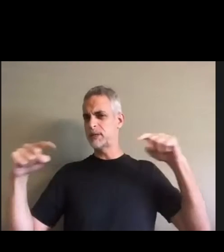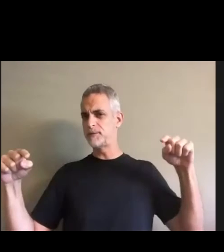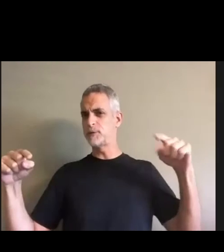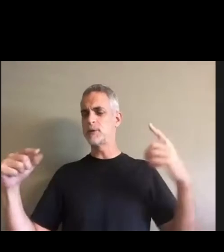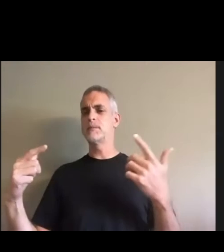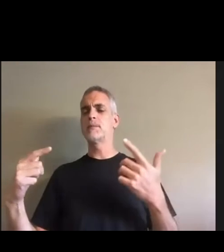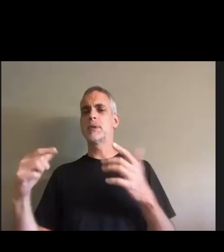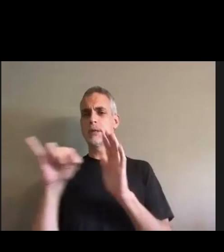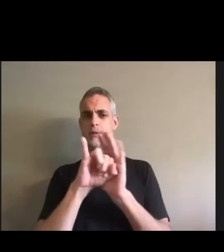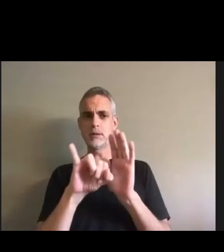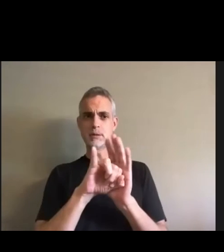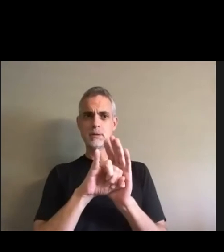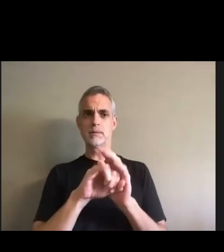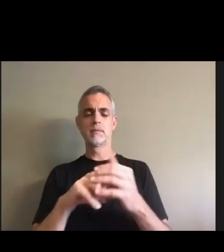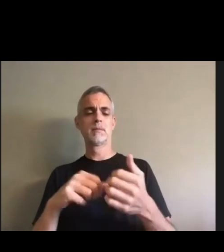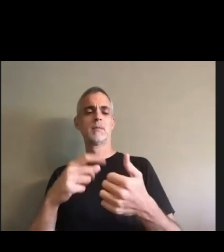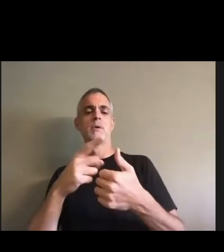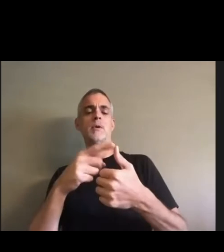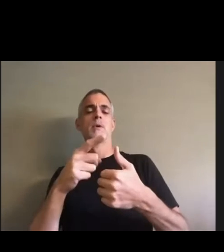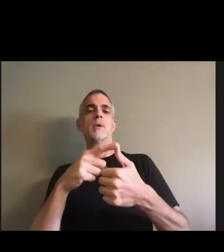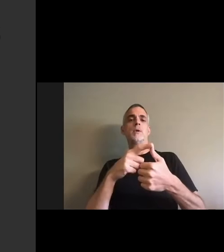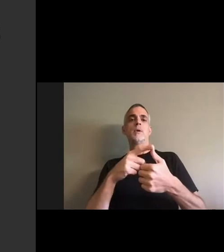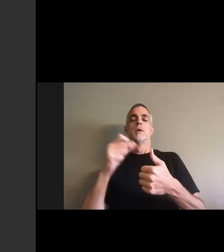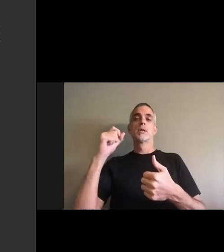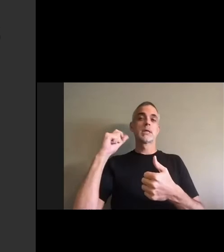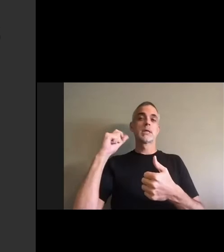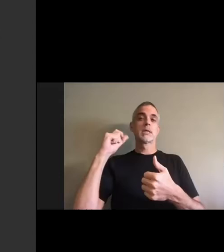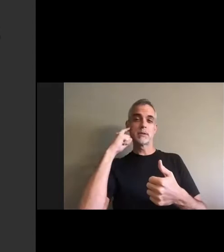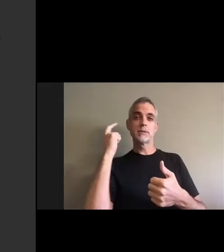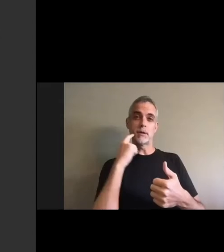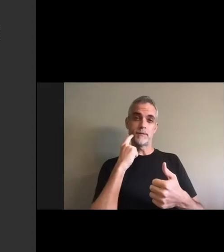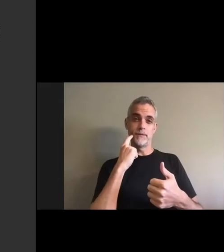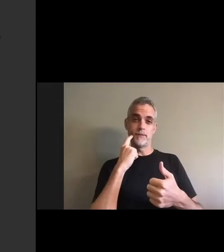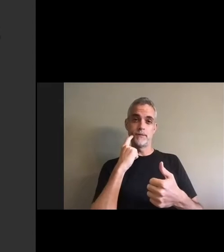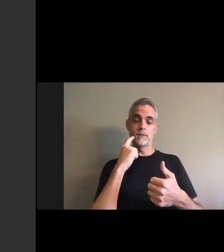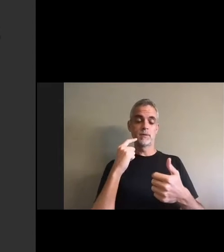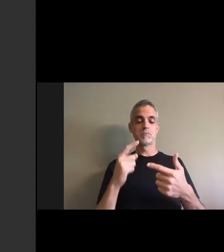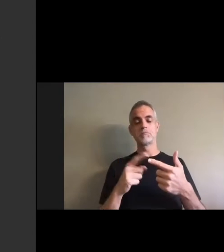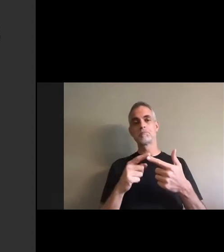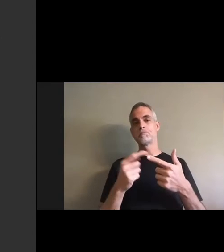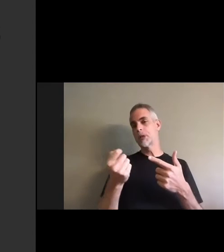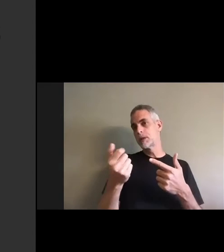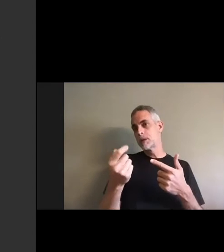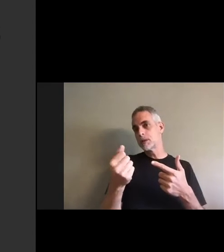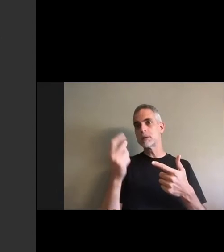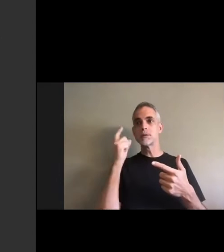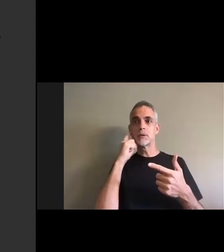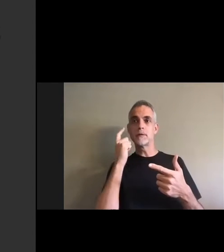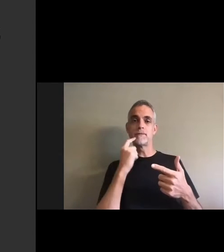We have a variety of different identities. The first one would be uppercase deaf,